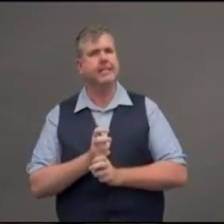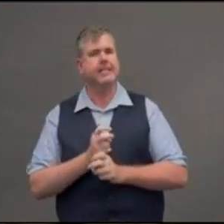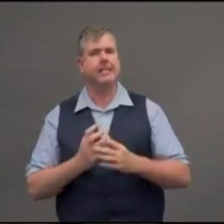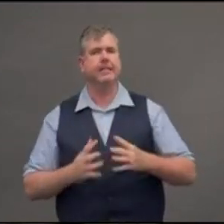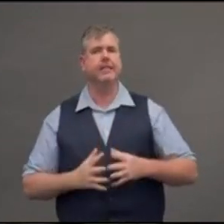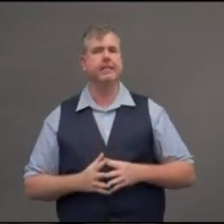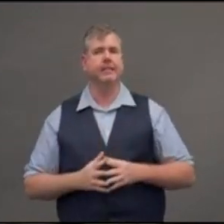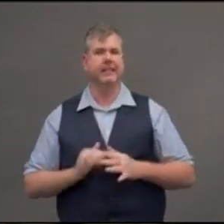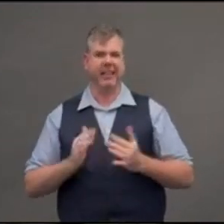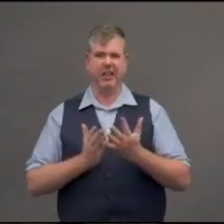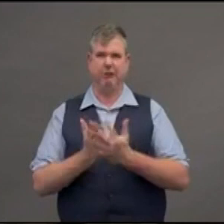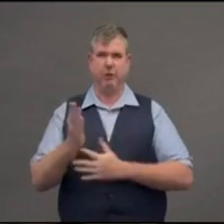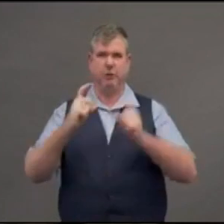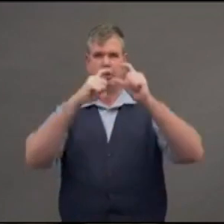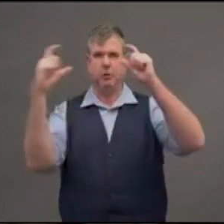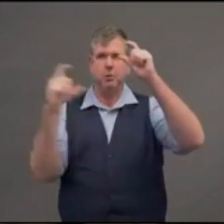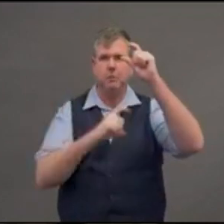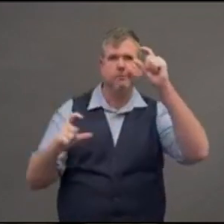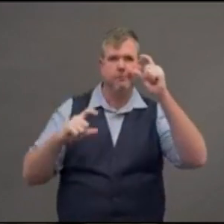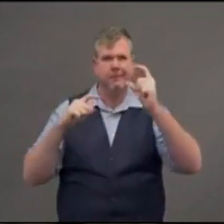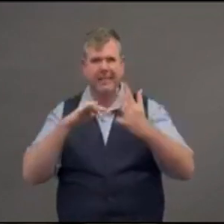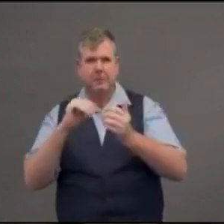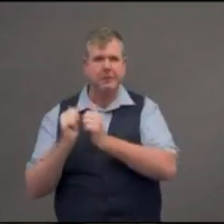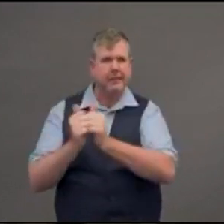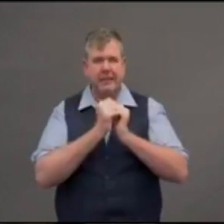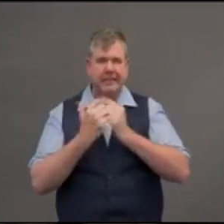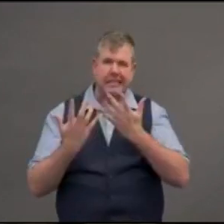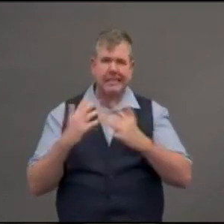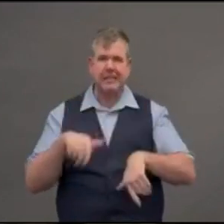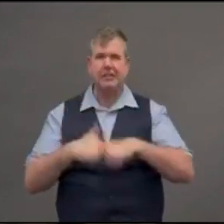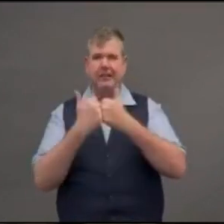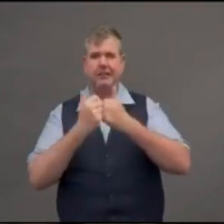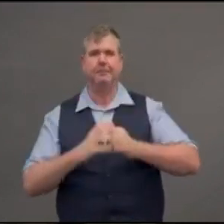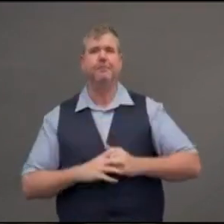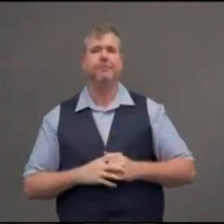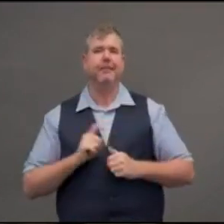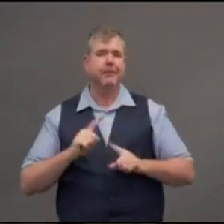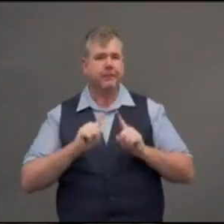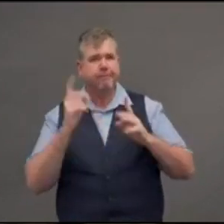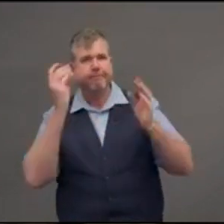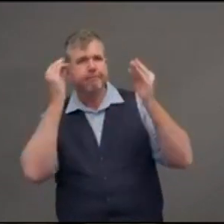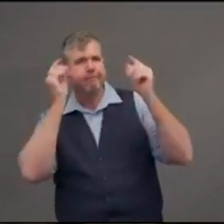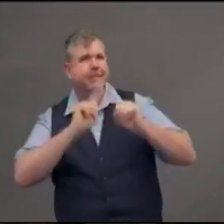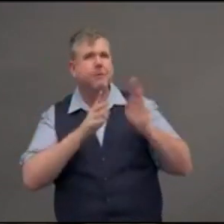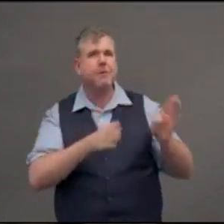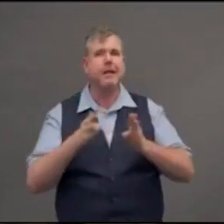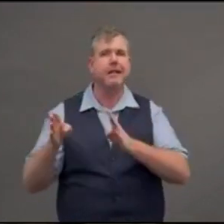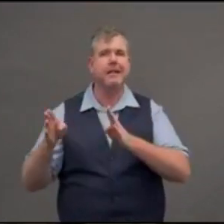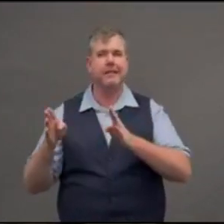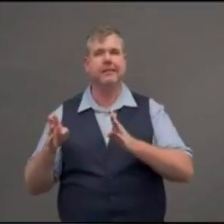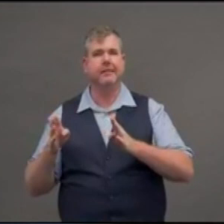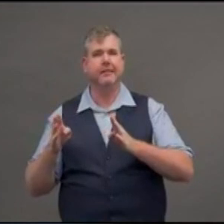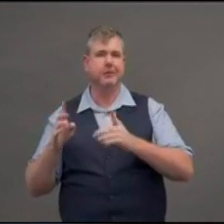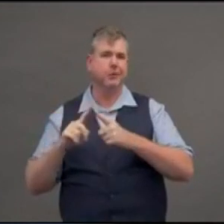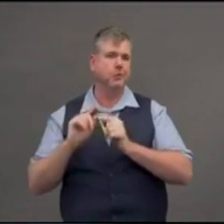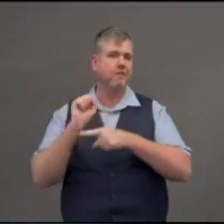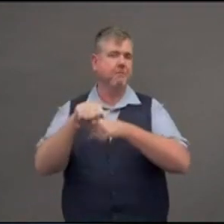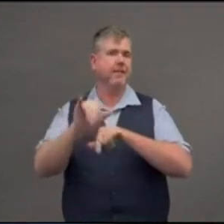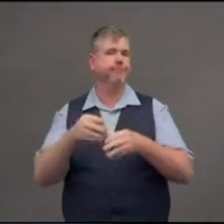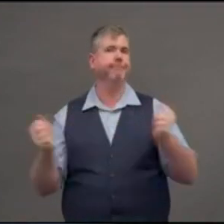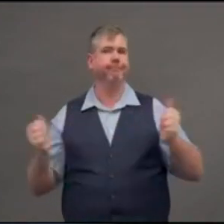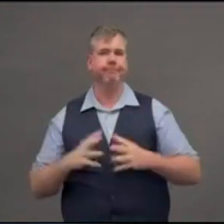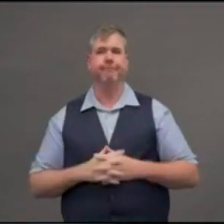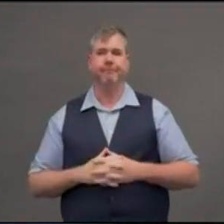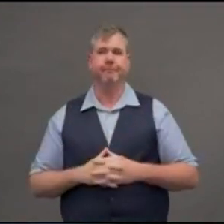through Zoom, but we've been trying to find ways to like work around that. So academically, has it taken somewhat